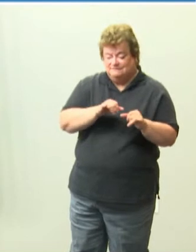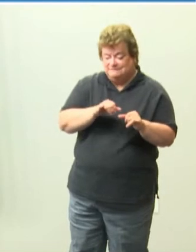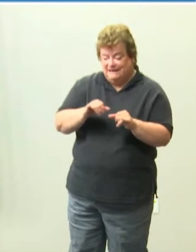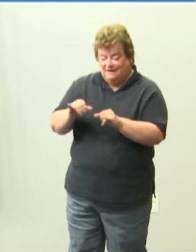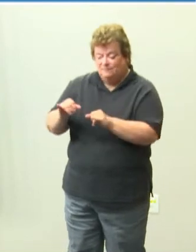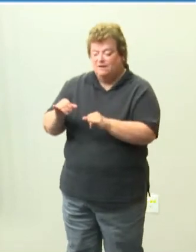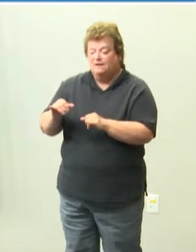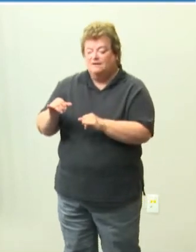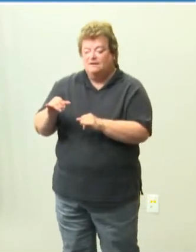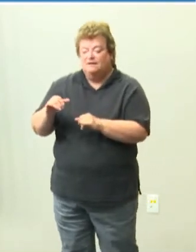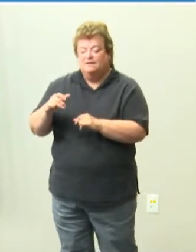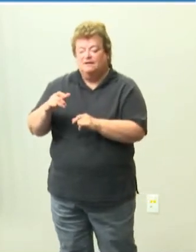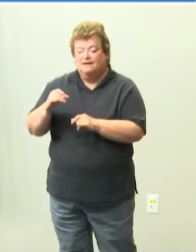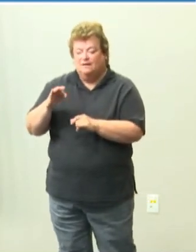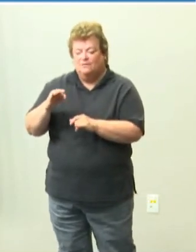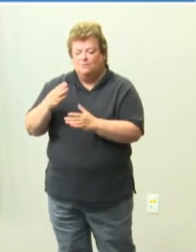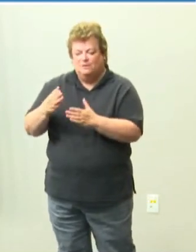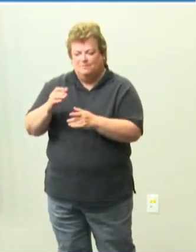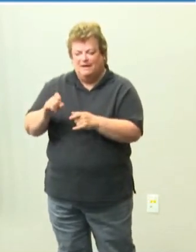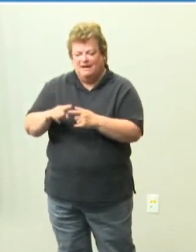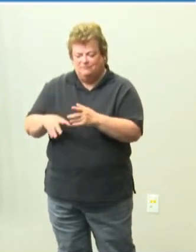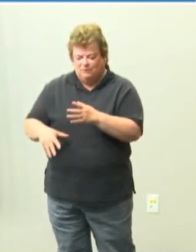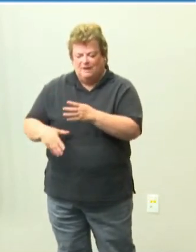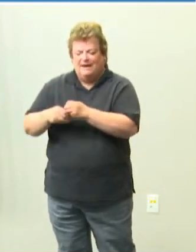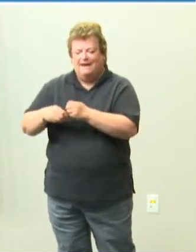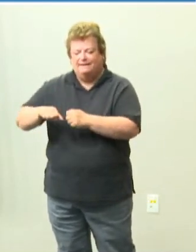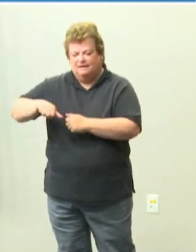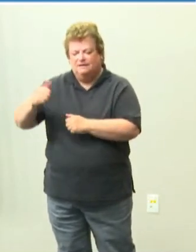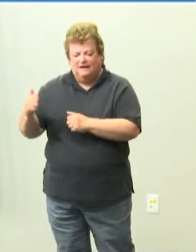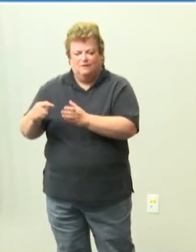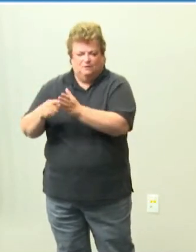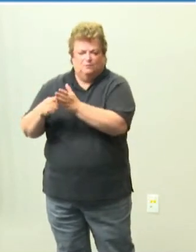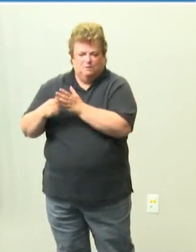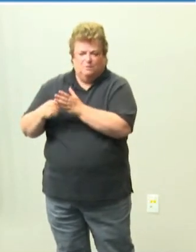expire September 30th at 11:59 p.m.